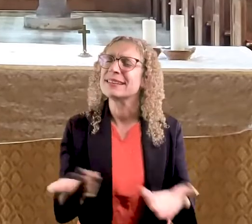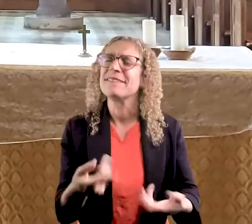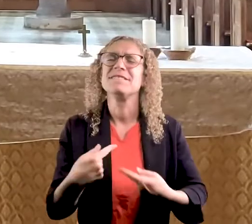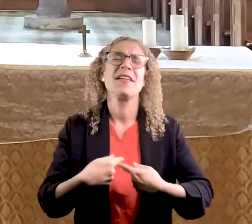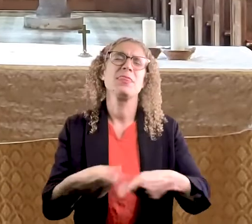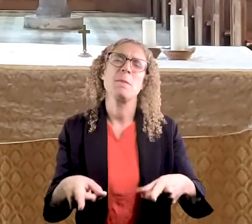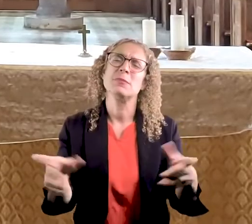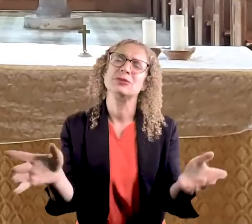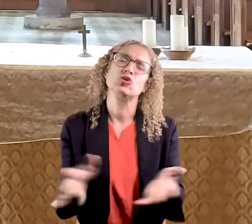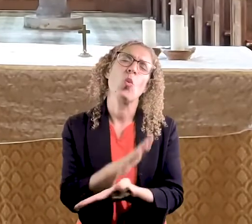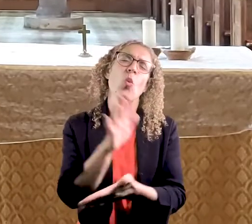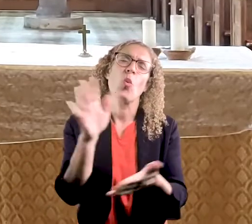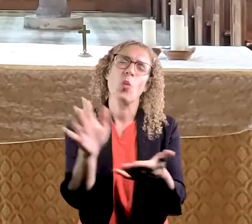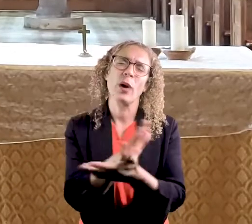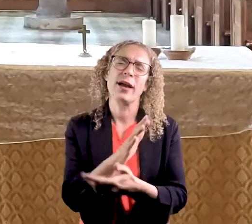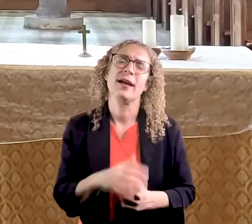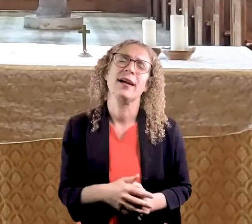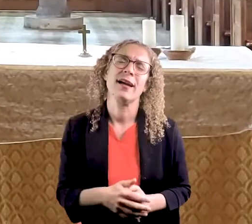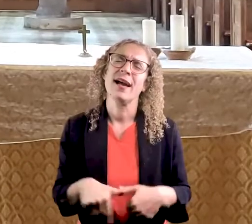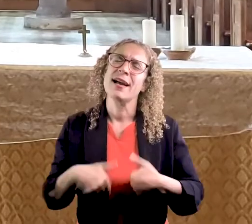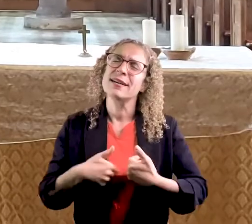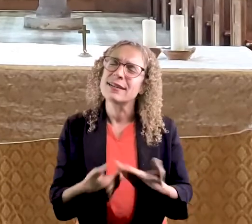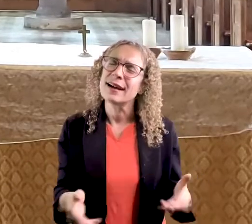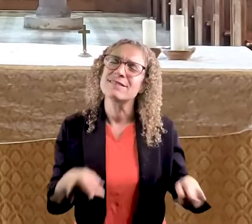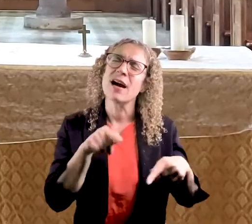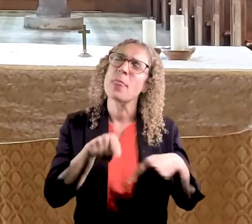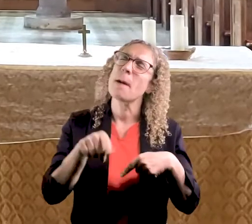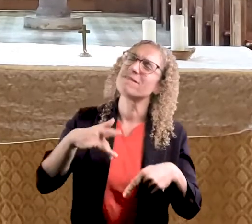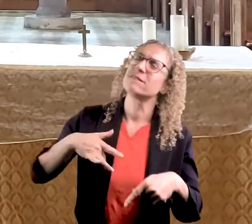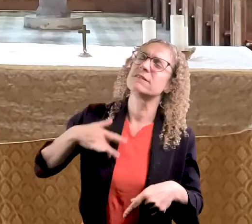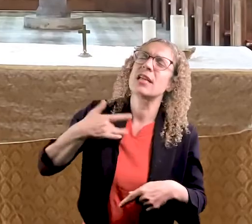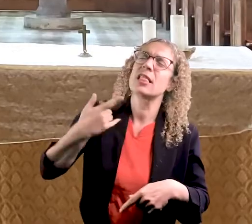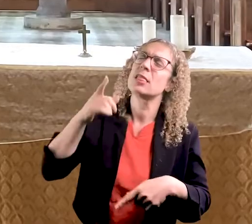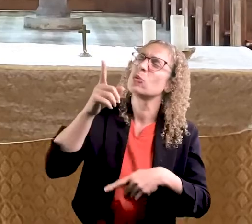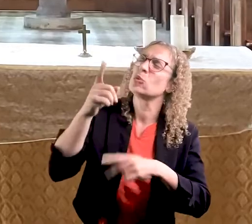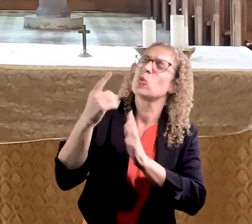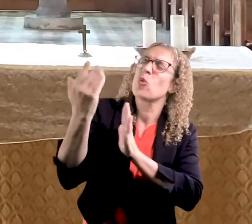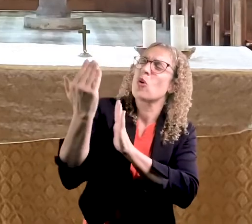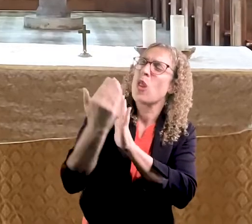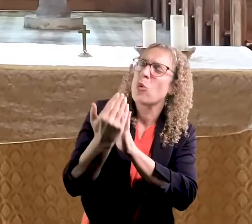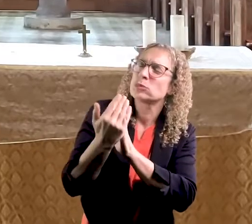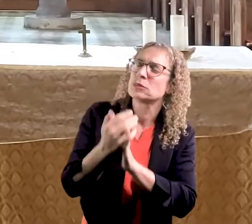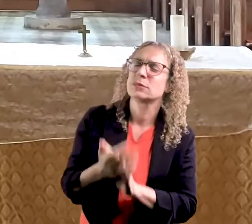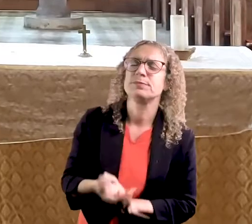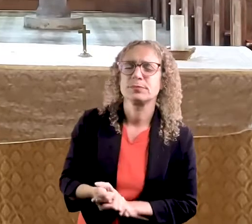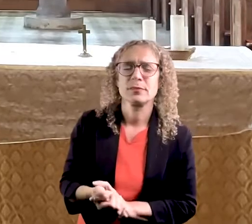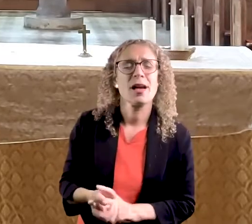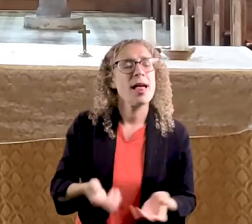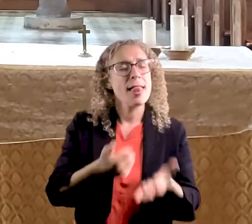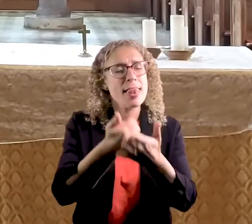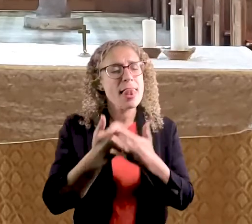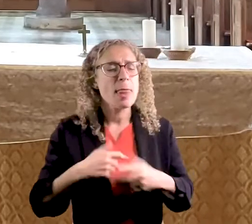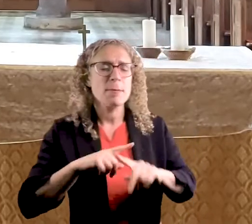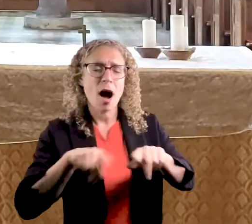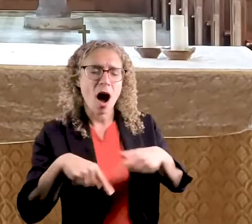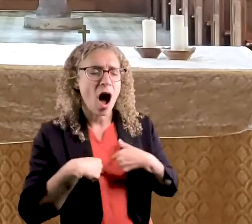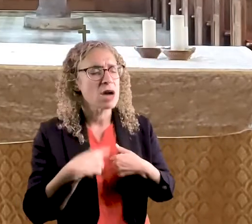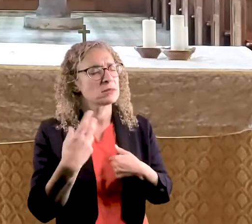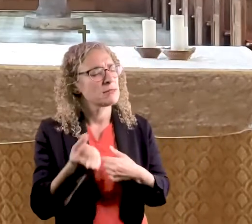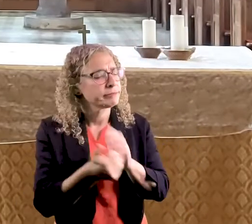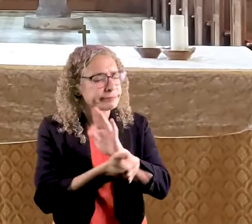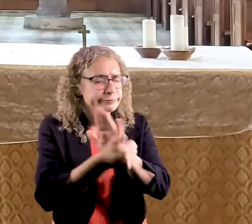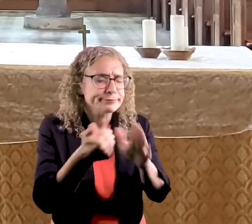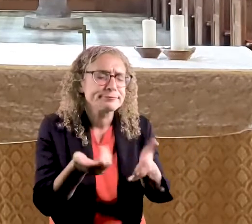Be near to each of them in their need, and give us the compassion, the skill, and